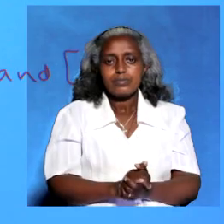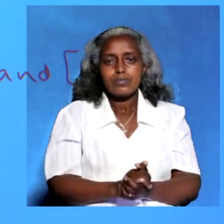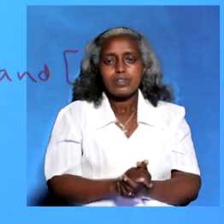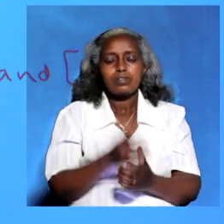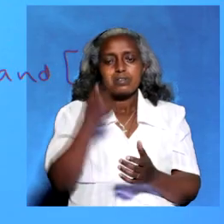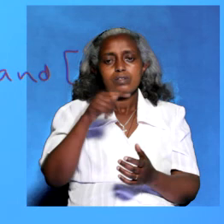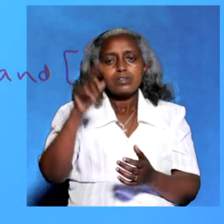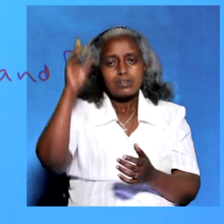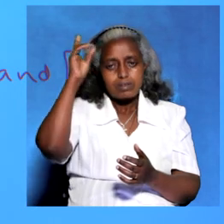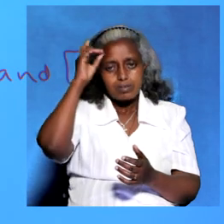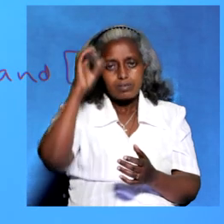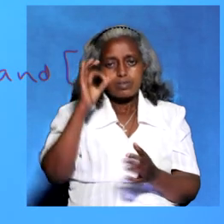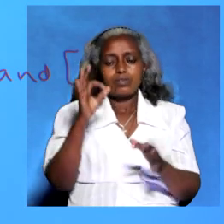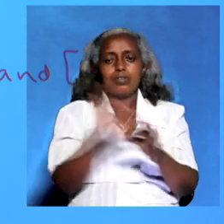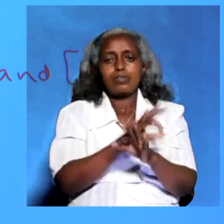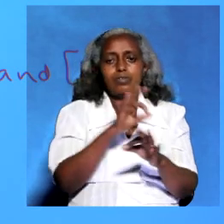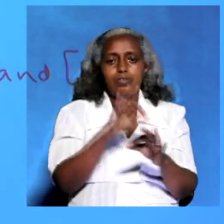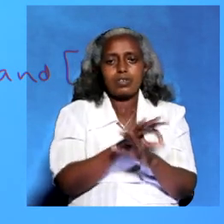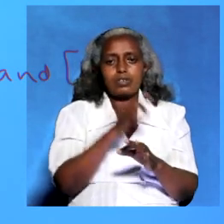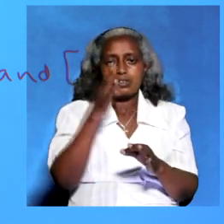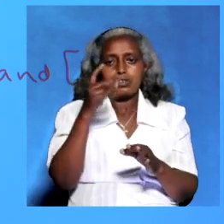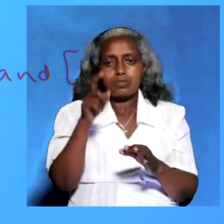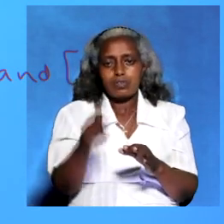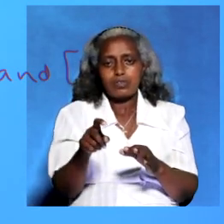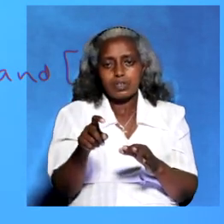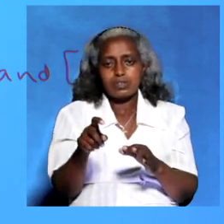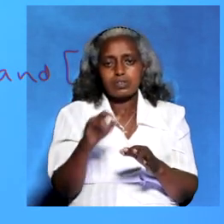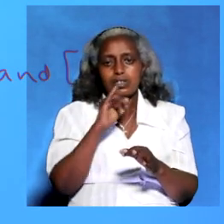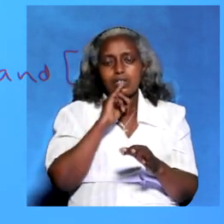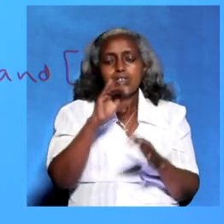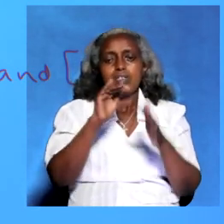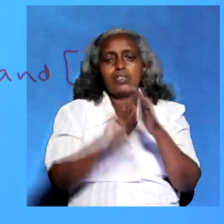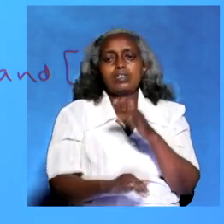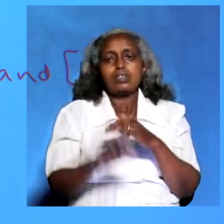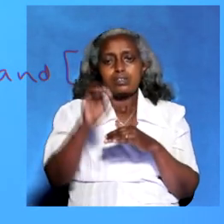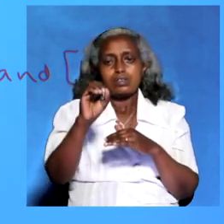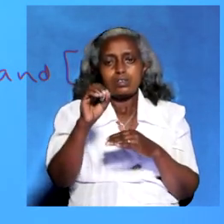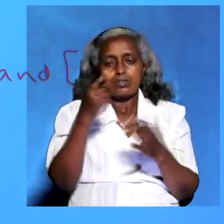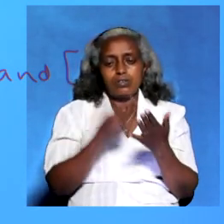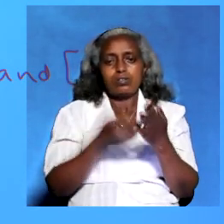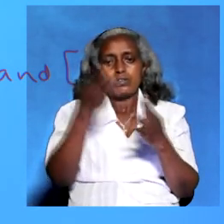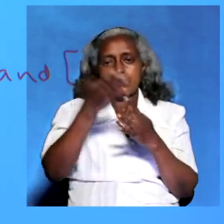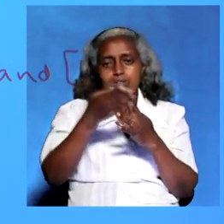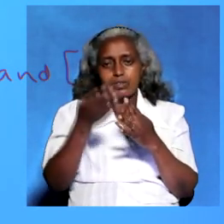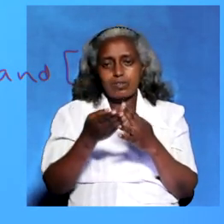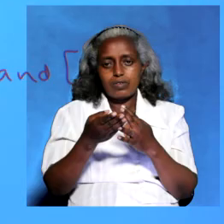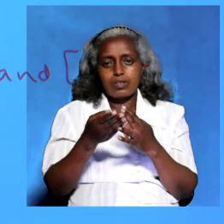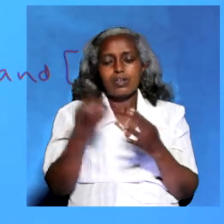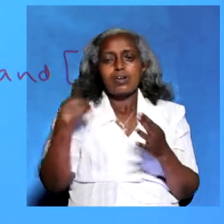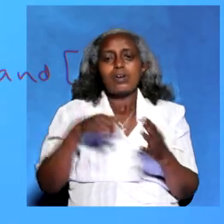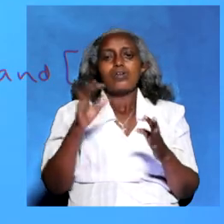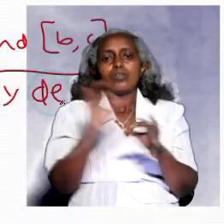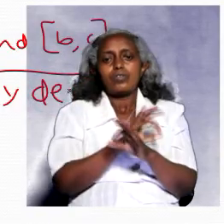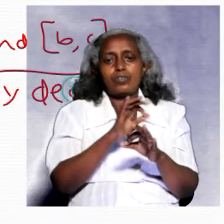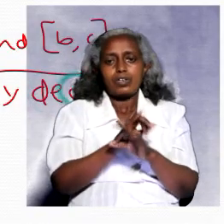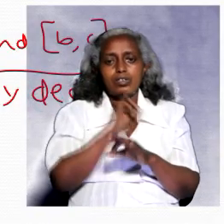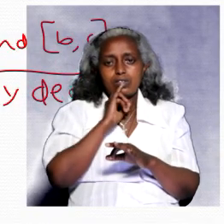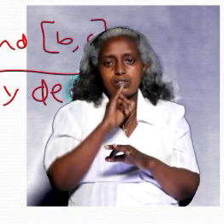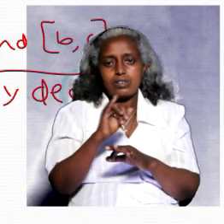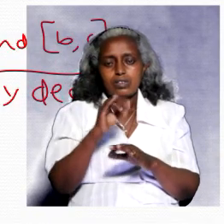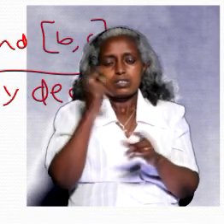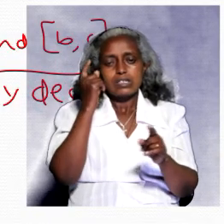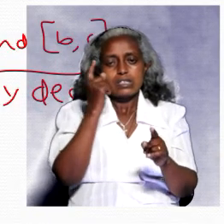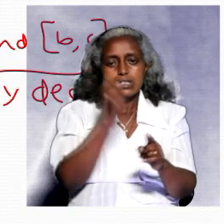since the derivative of the function f of x is less than 0 on this interval, so our function is, it